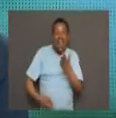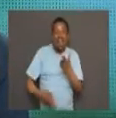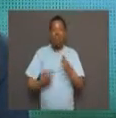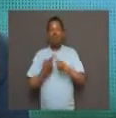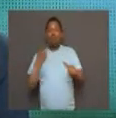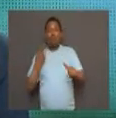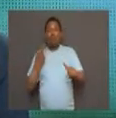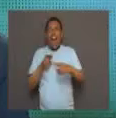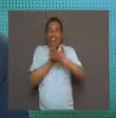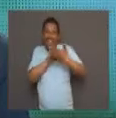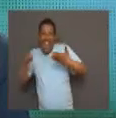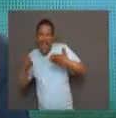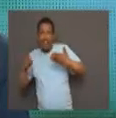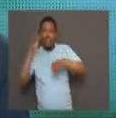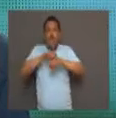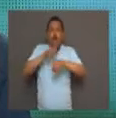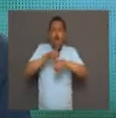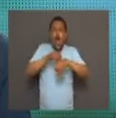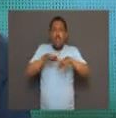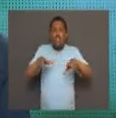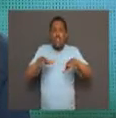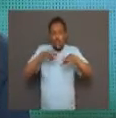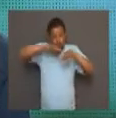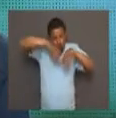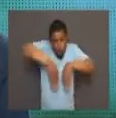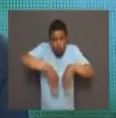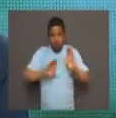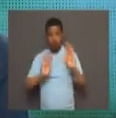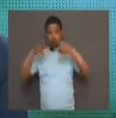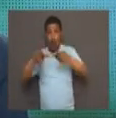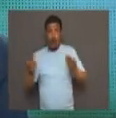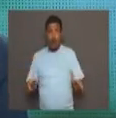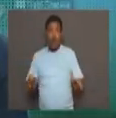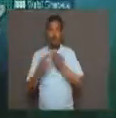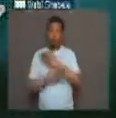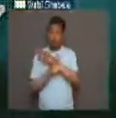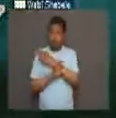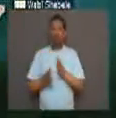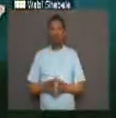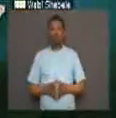the underlying rock and slope of a region.